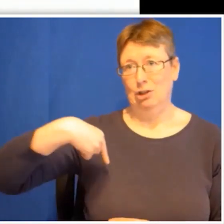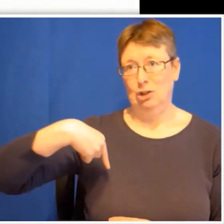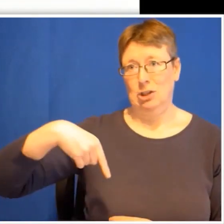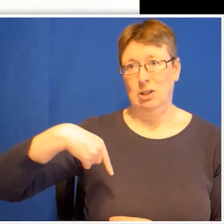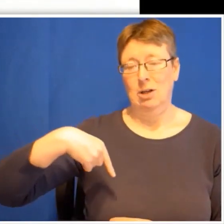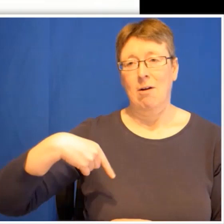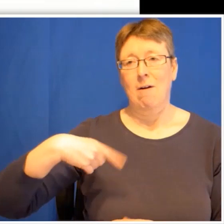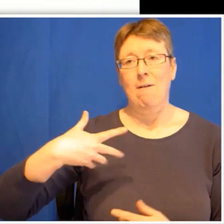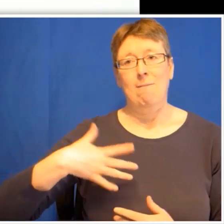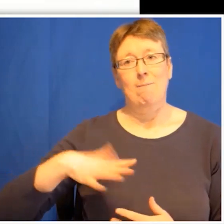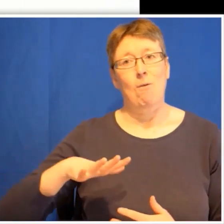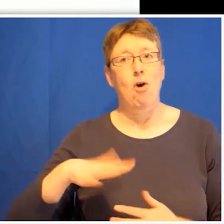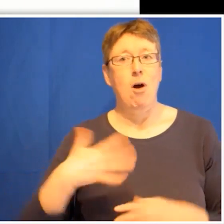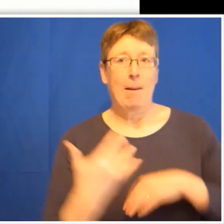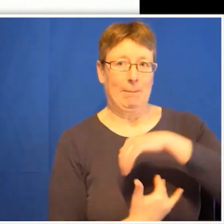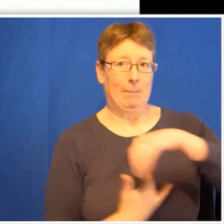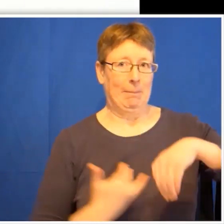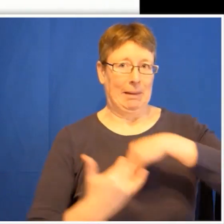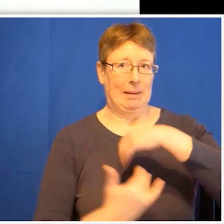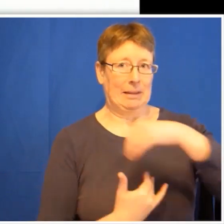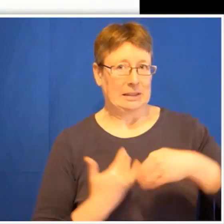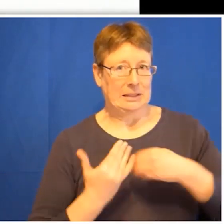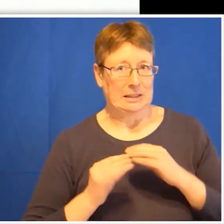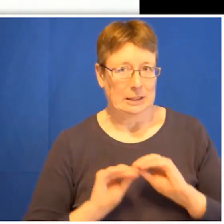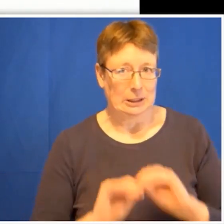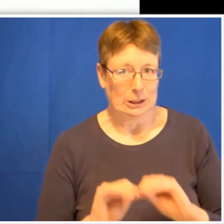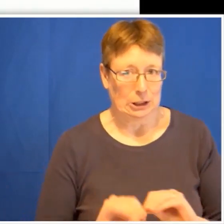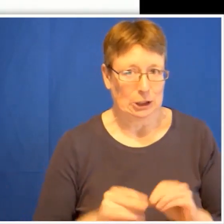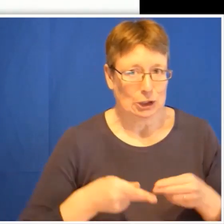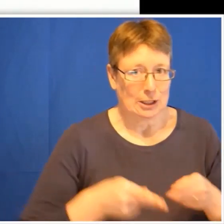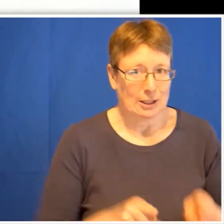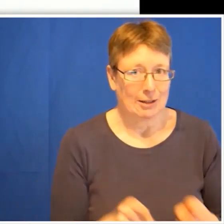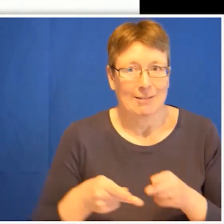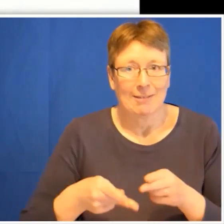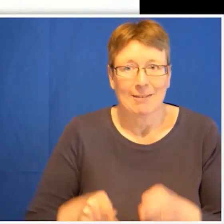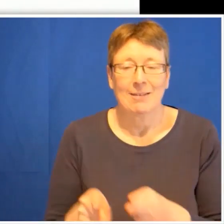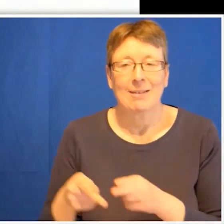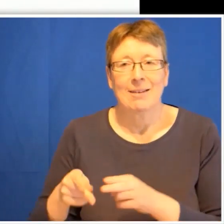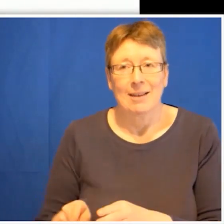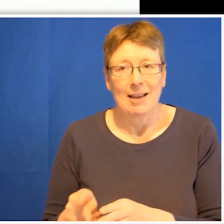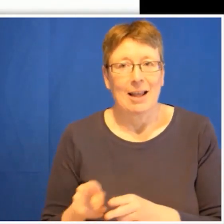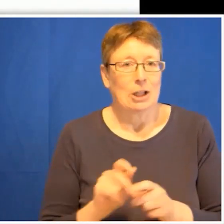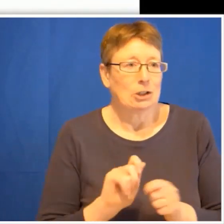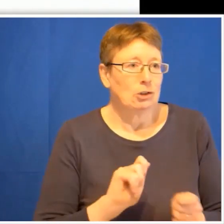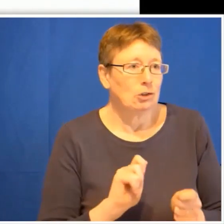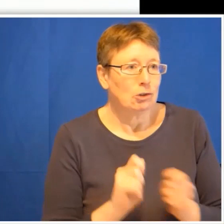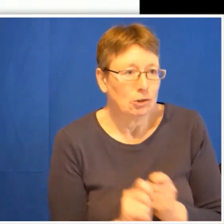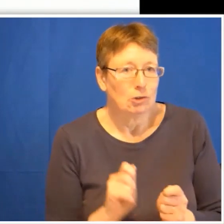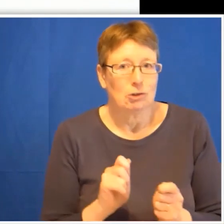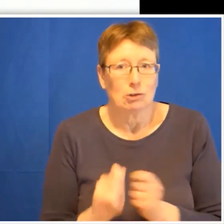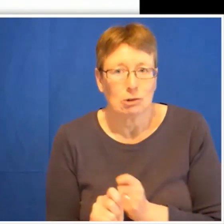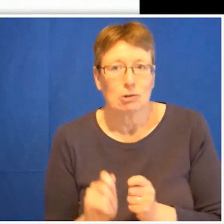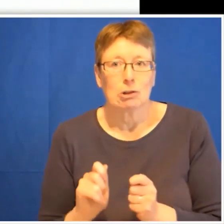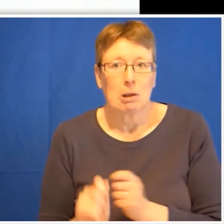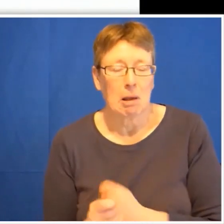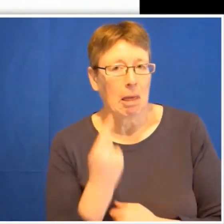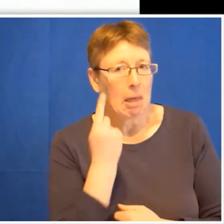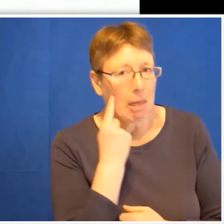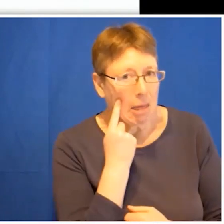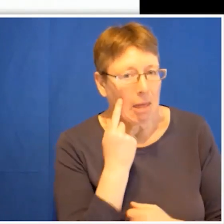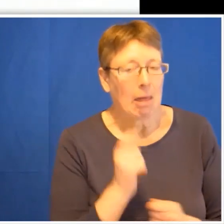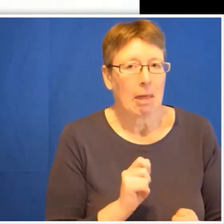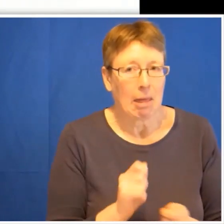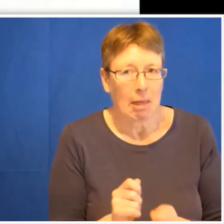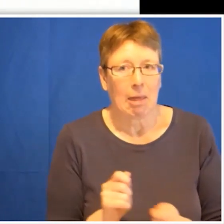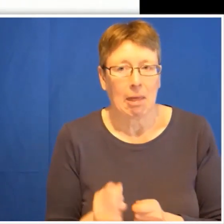of this year's pivot to hybrid teaching and all of the adaptation and